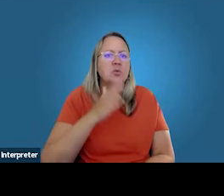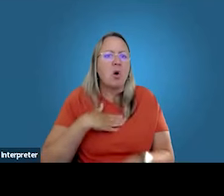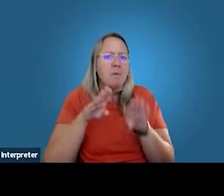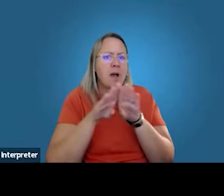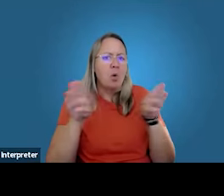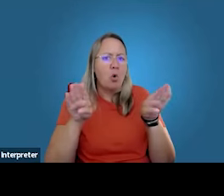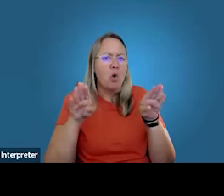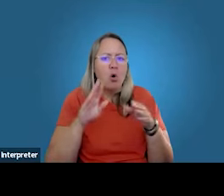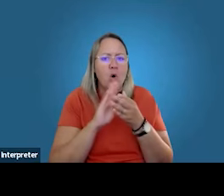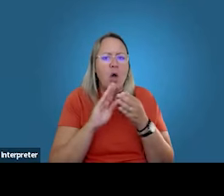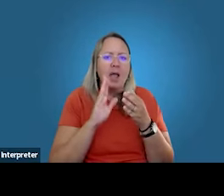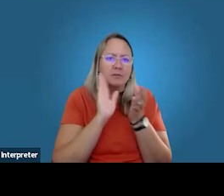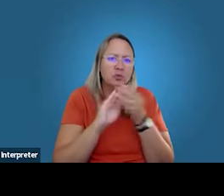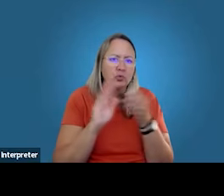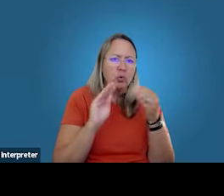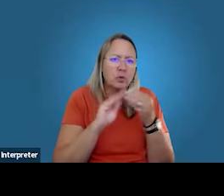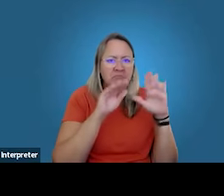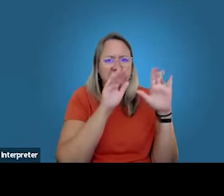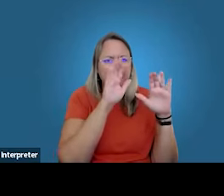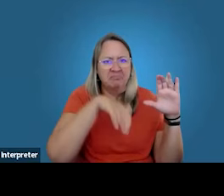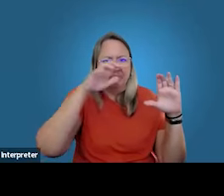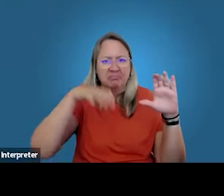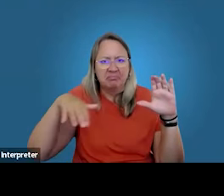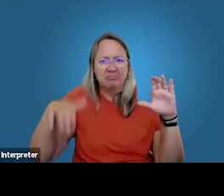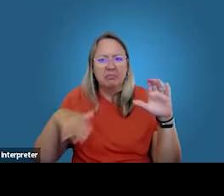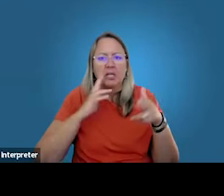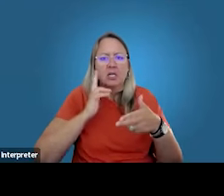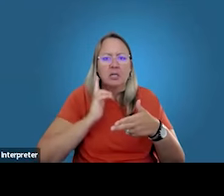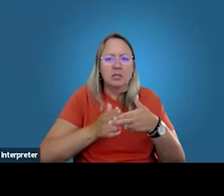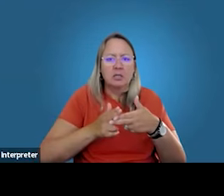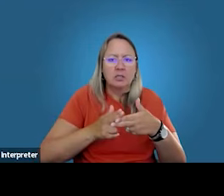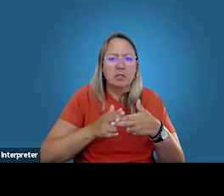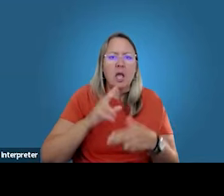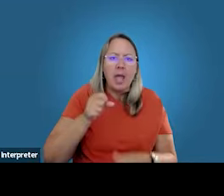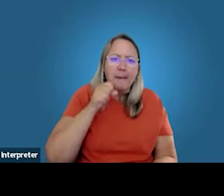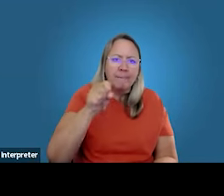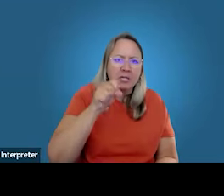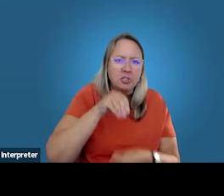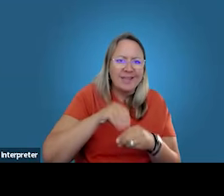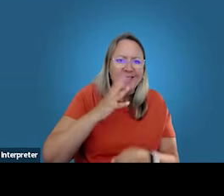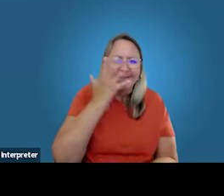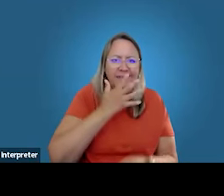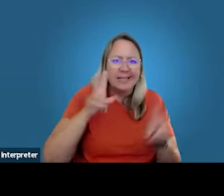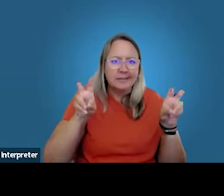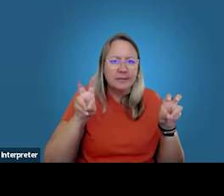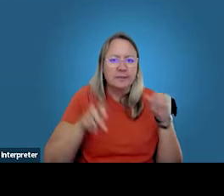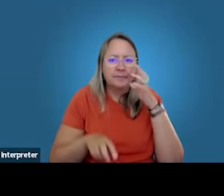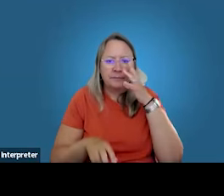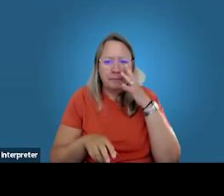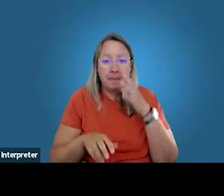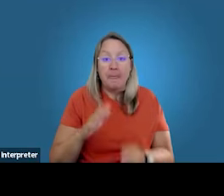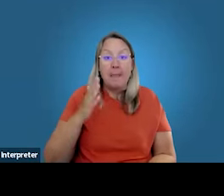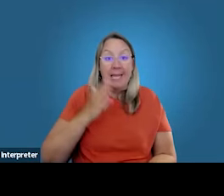generalized rule of storytelling. It's called dessert first or a punch in the face. And